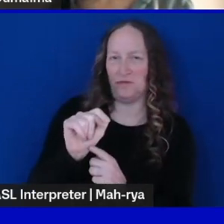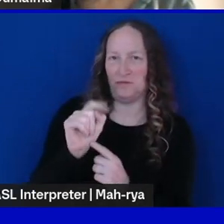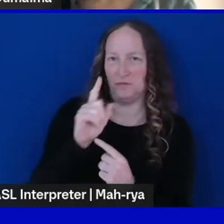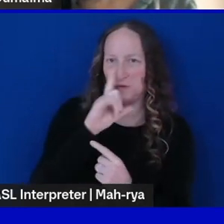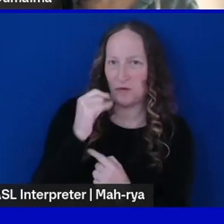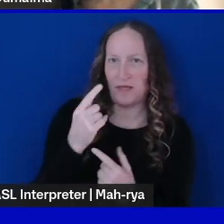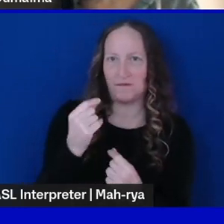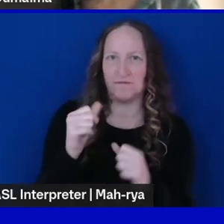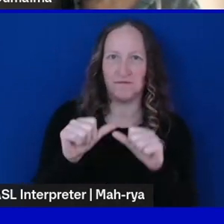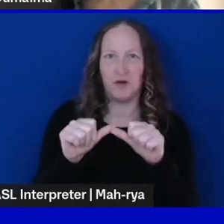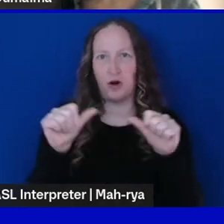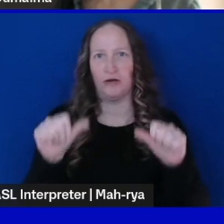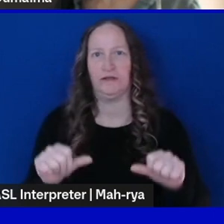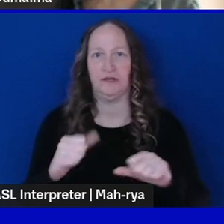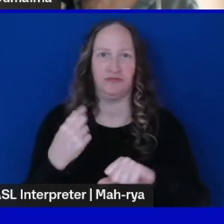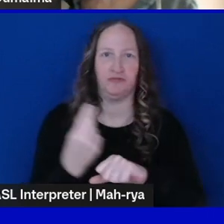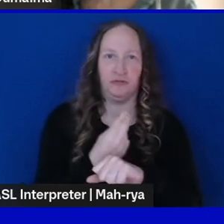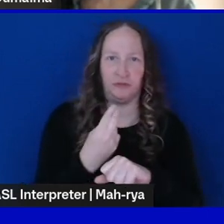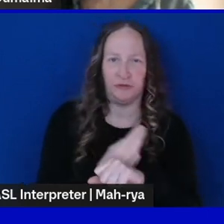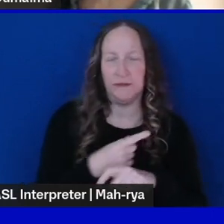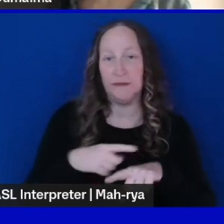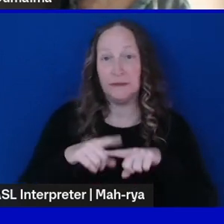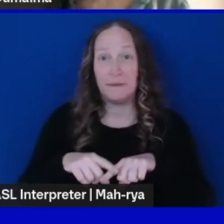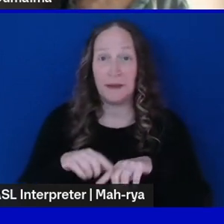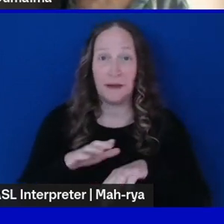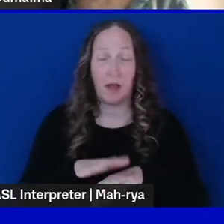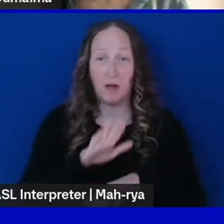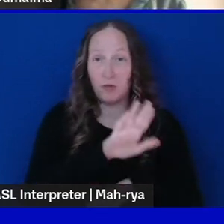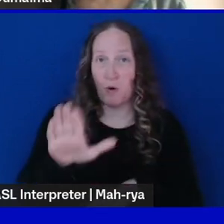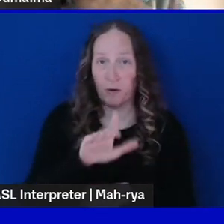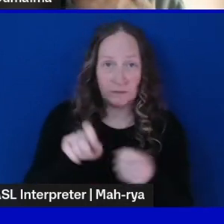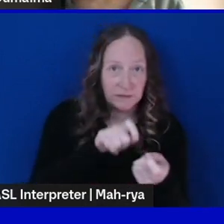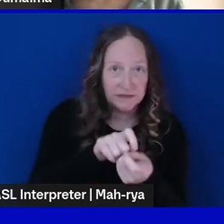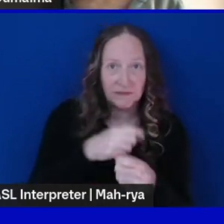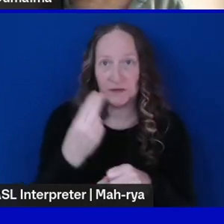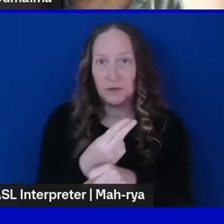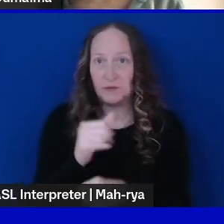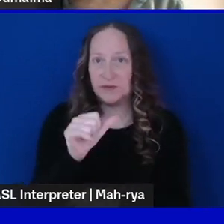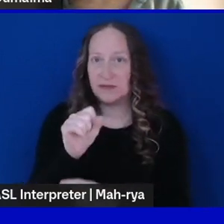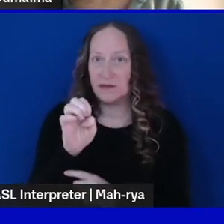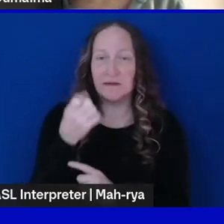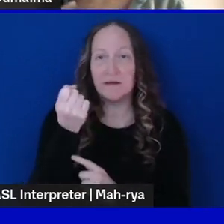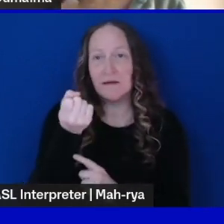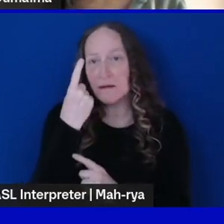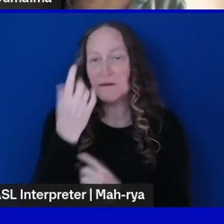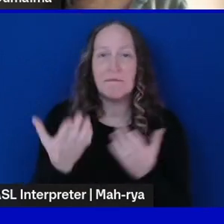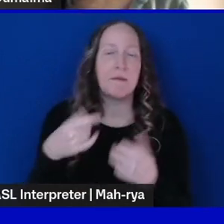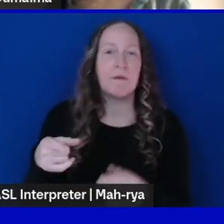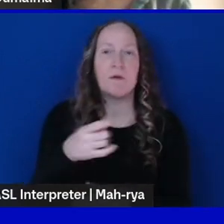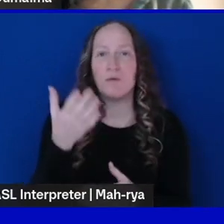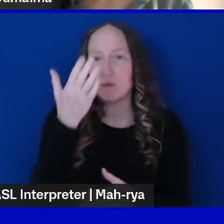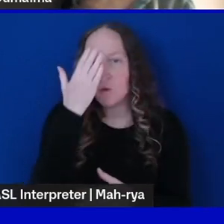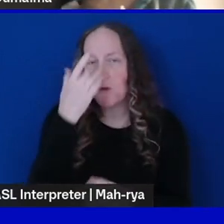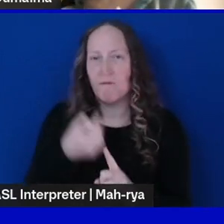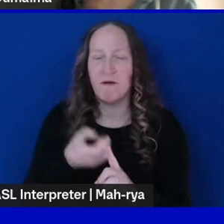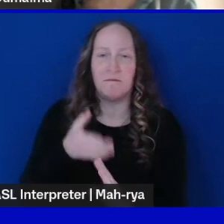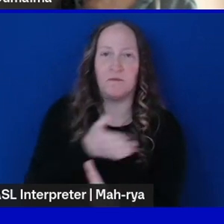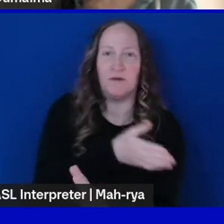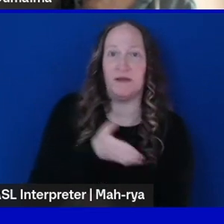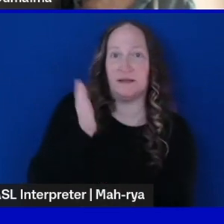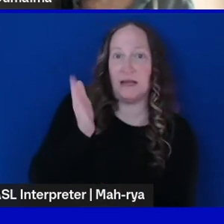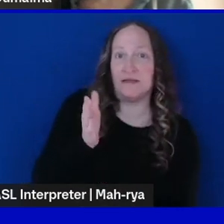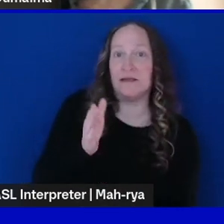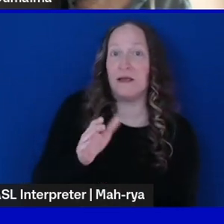or architectural uses, depending on our use cases. So as most of you would know, perhaps through the previous talks, Vault is a